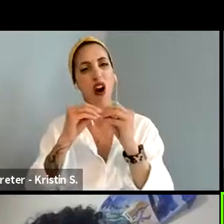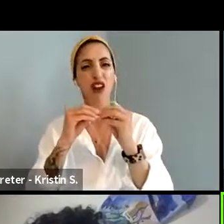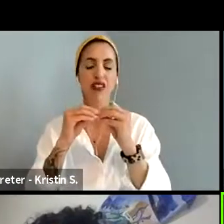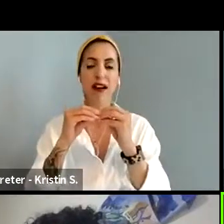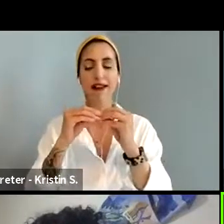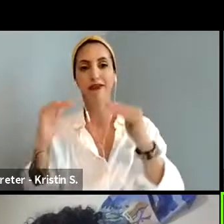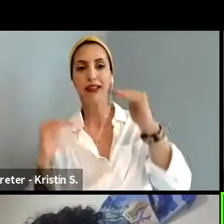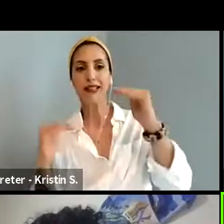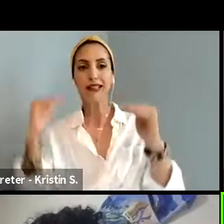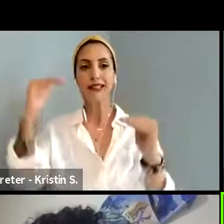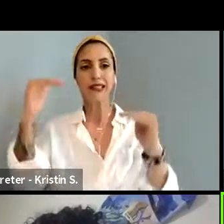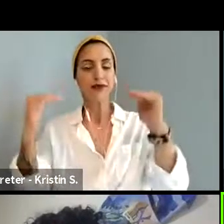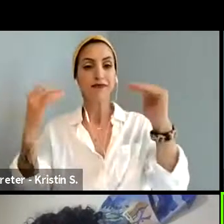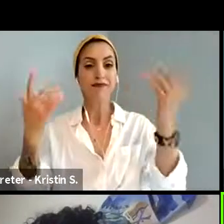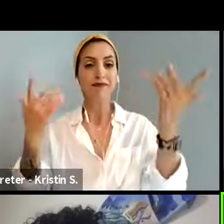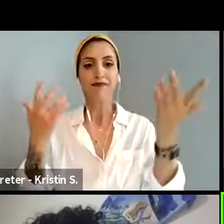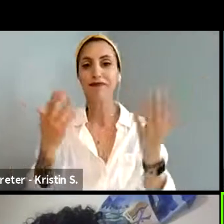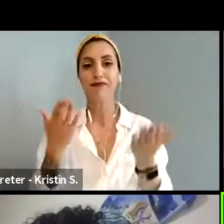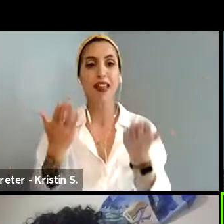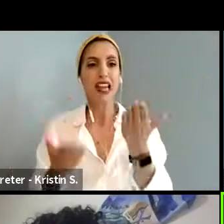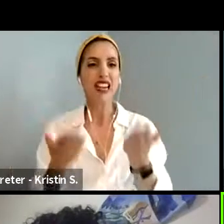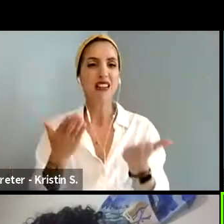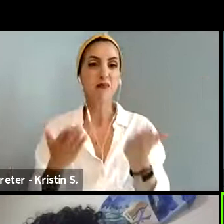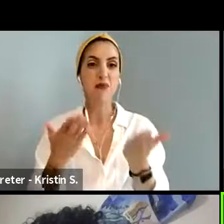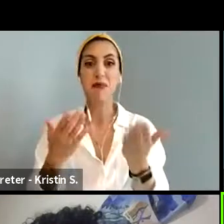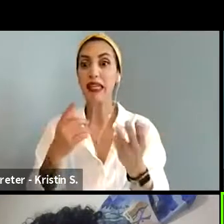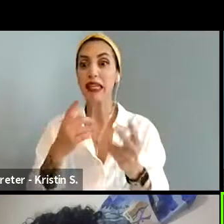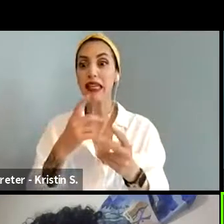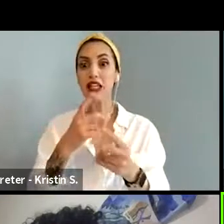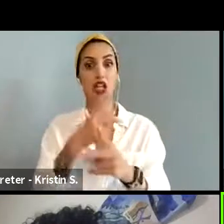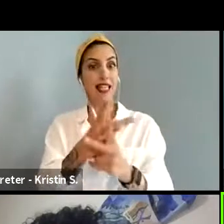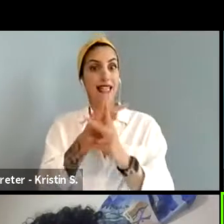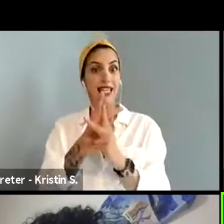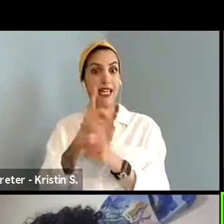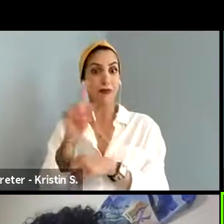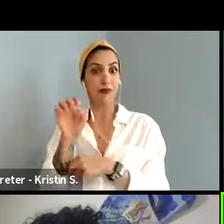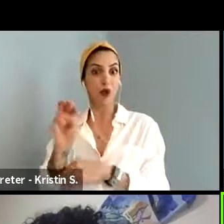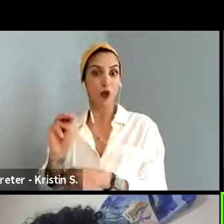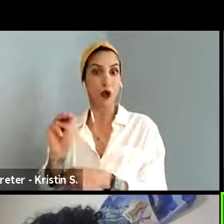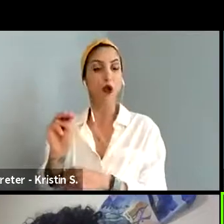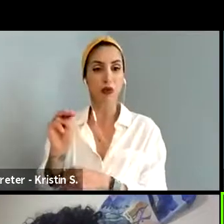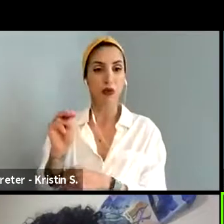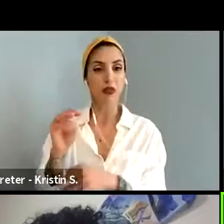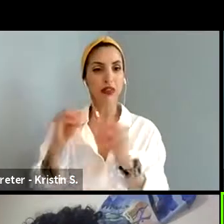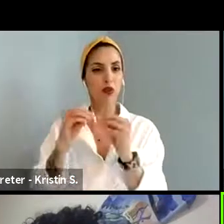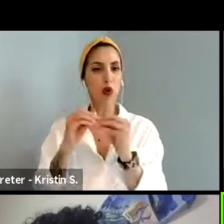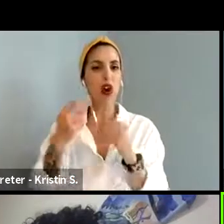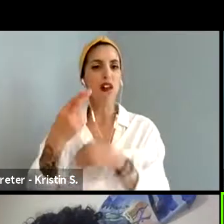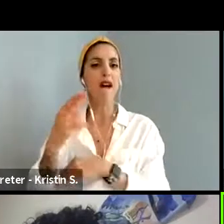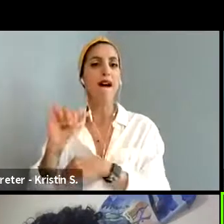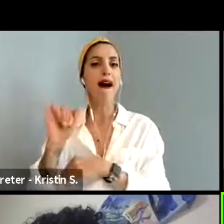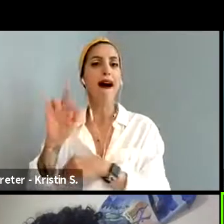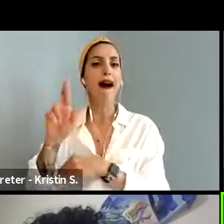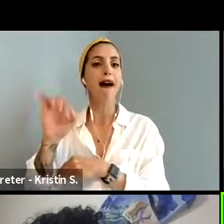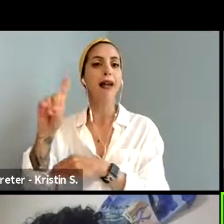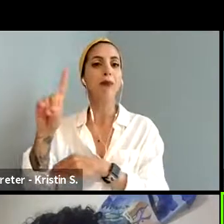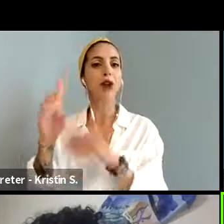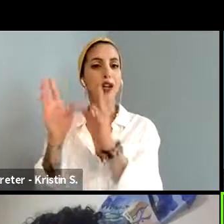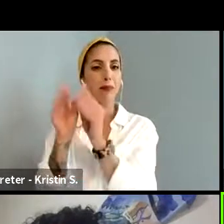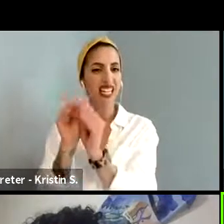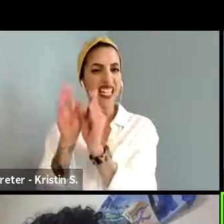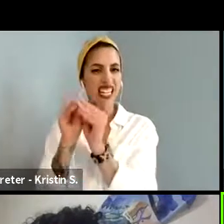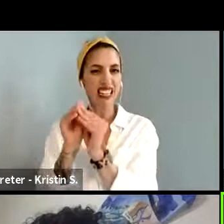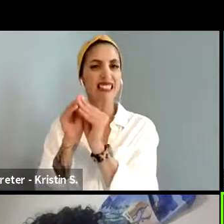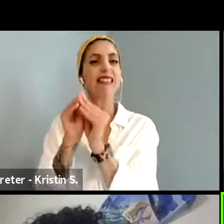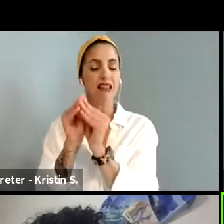sort of, when we go to events, maybe they'll keep Zoom. Maybe we'll do things more hybrid meetings, you know,